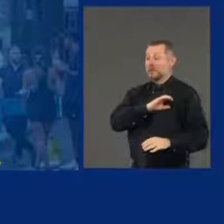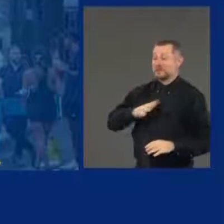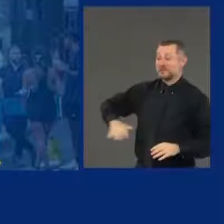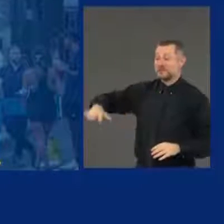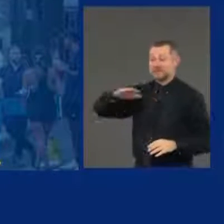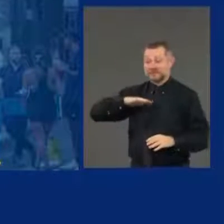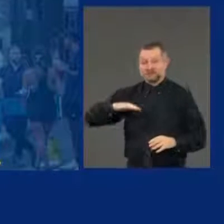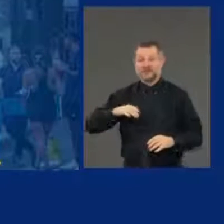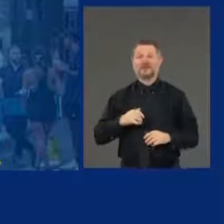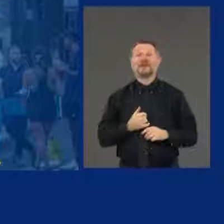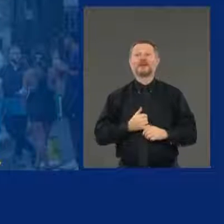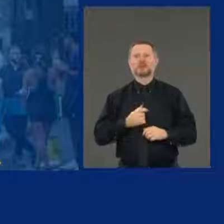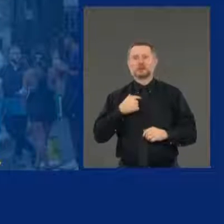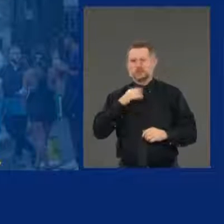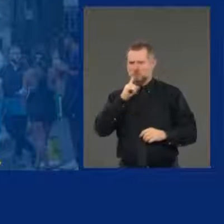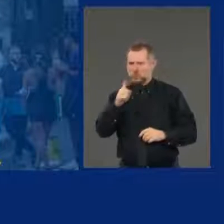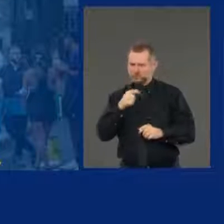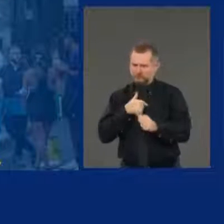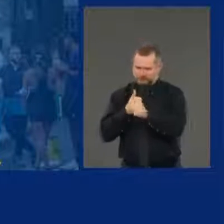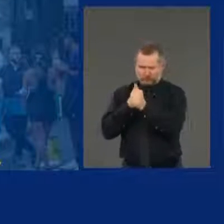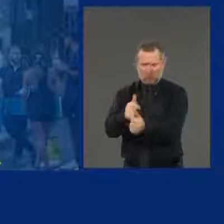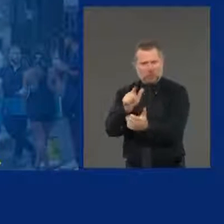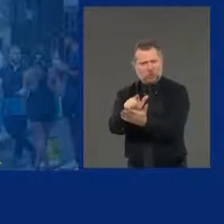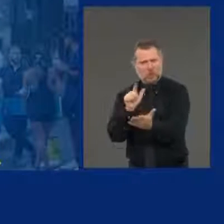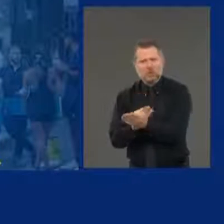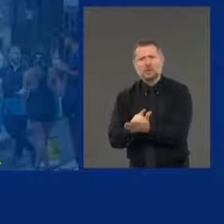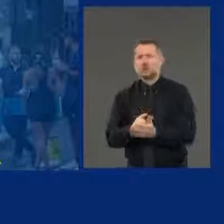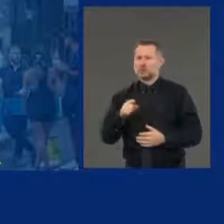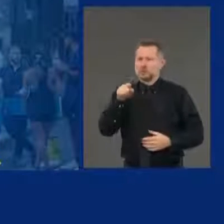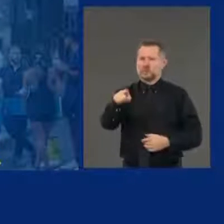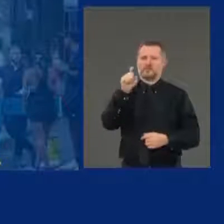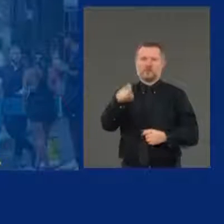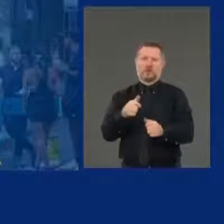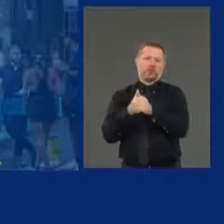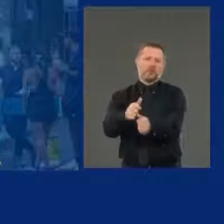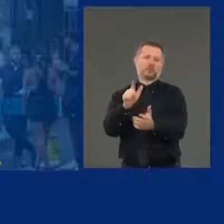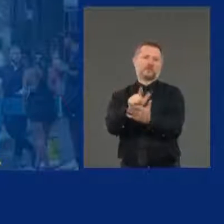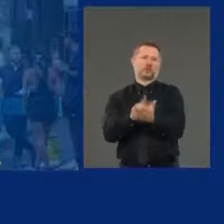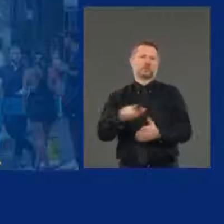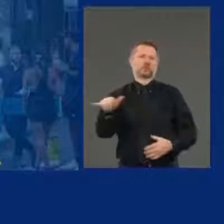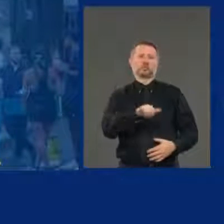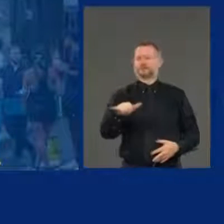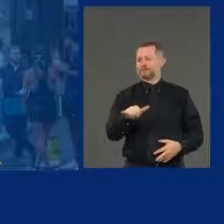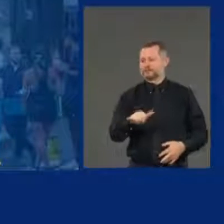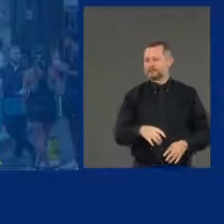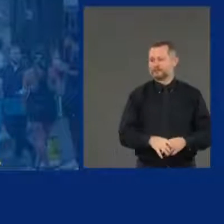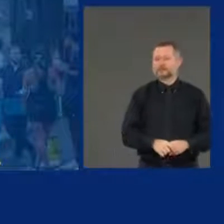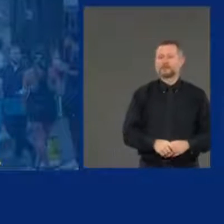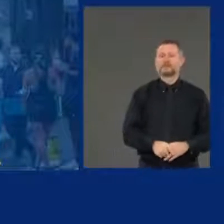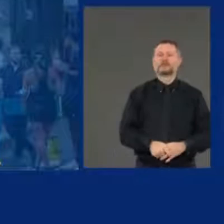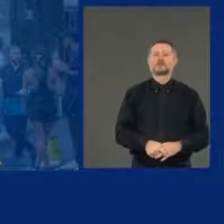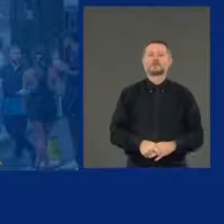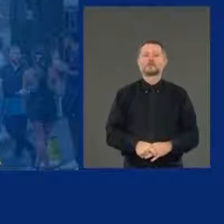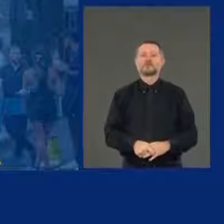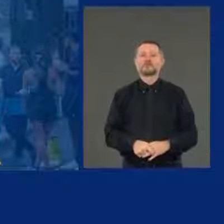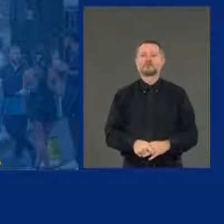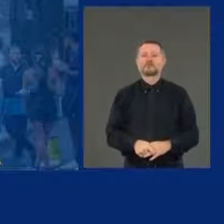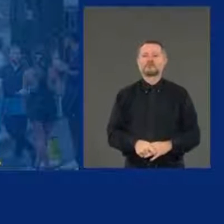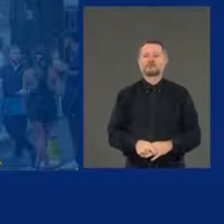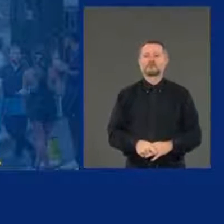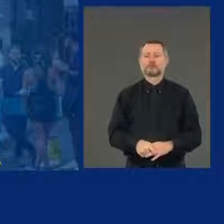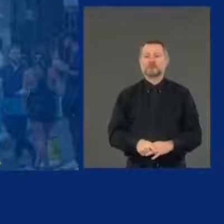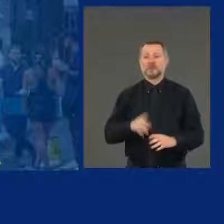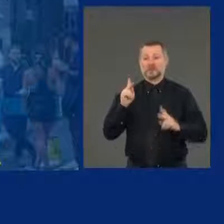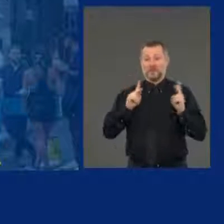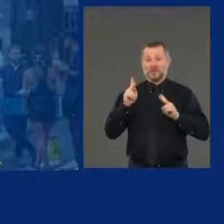the law. Why don't you follow the law, right? It's a very bad signal when